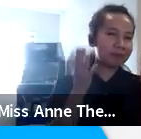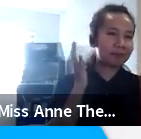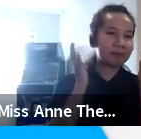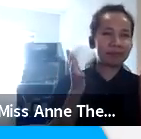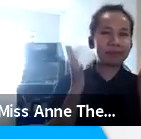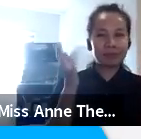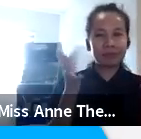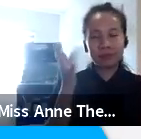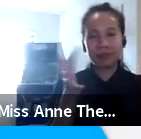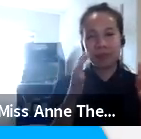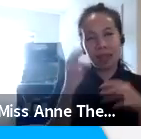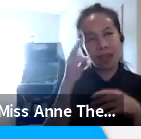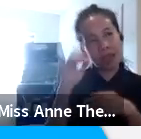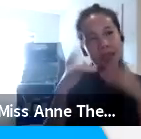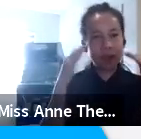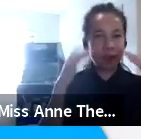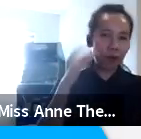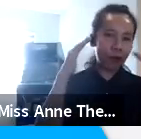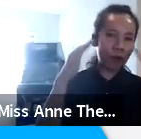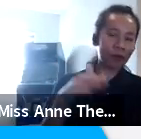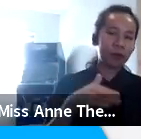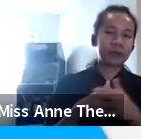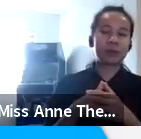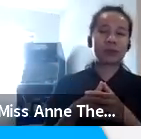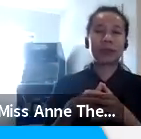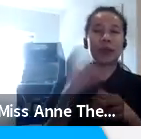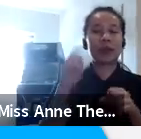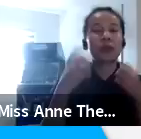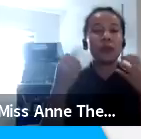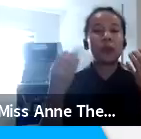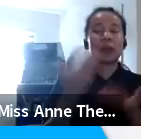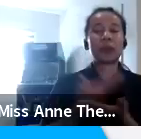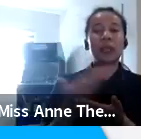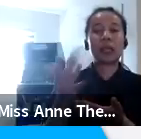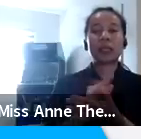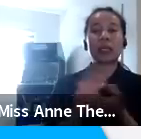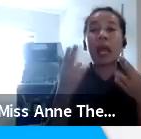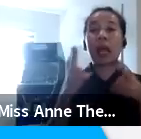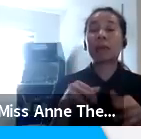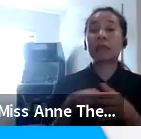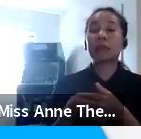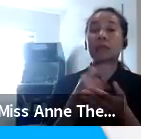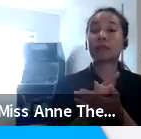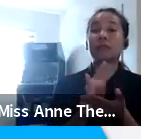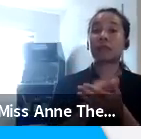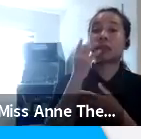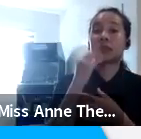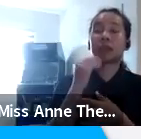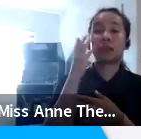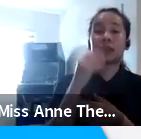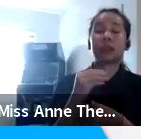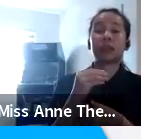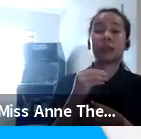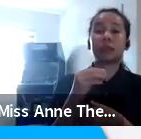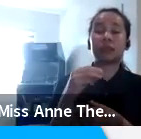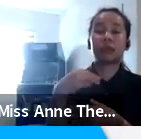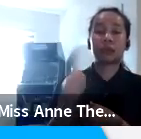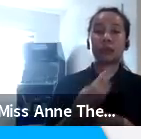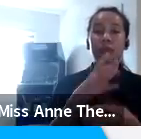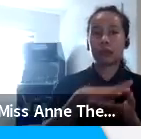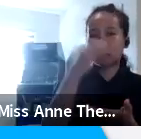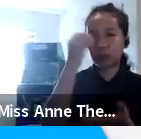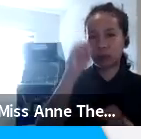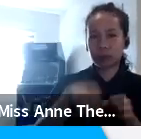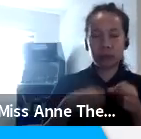hello. You know, there are so many things that happens in the pantry. There are so many things that you can learn from